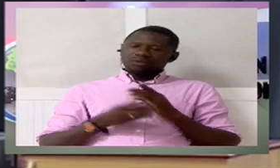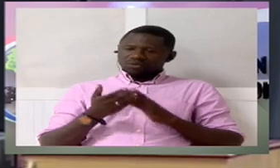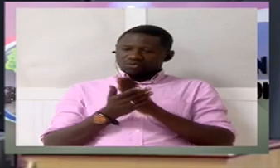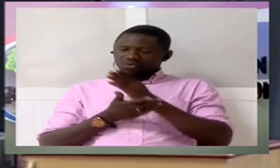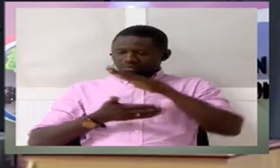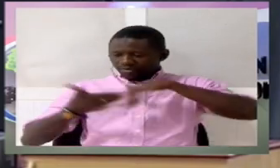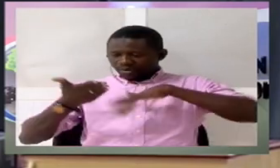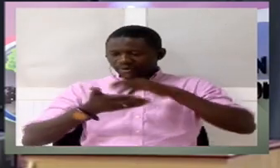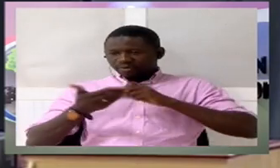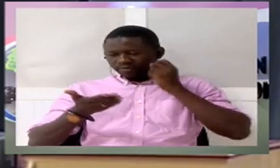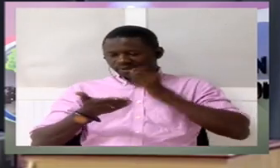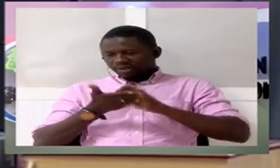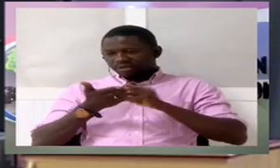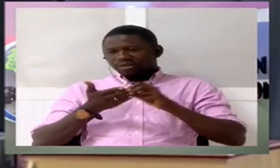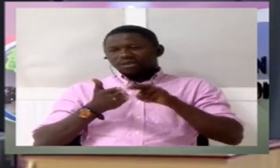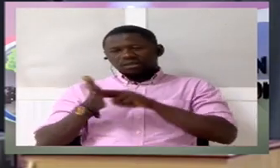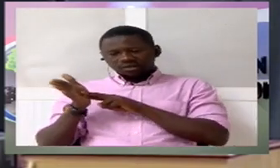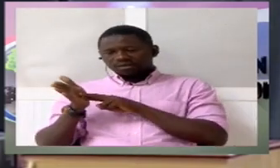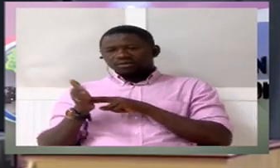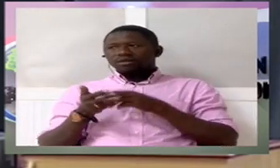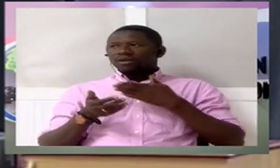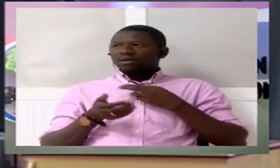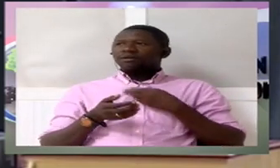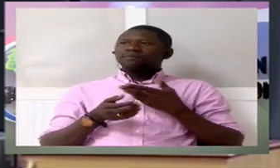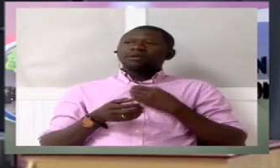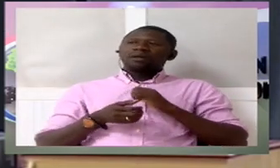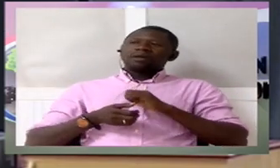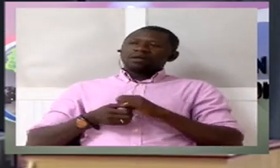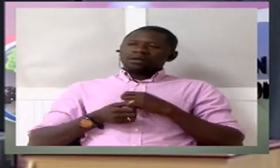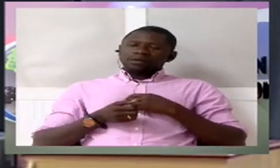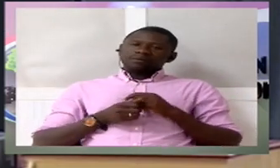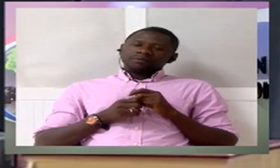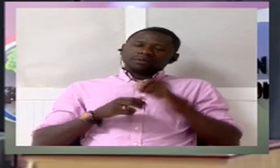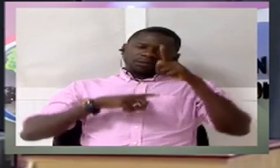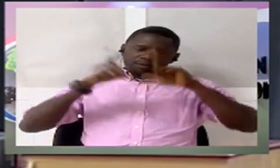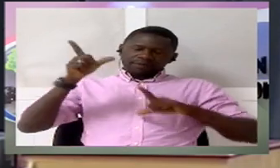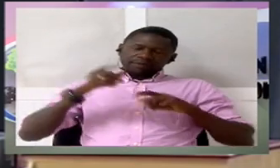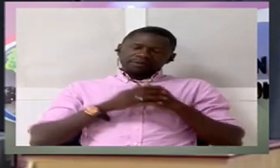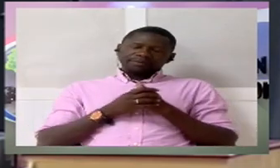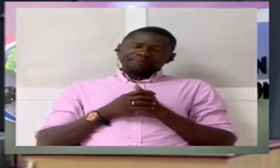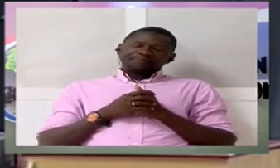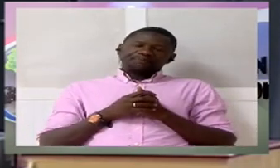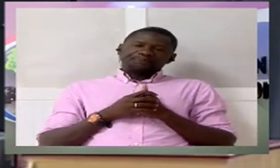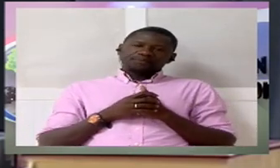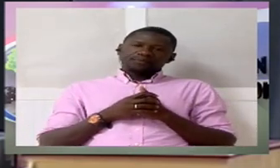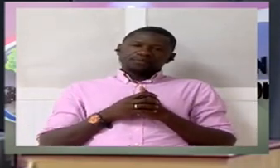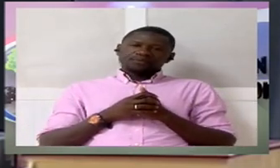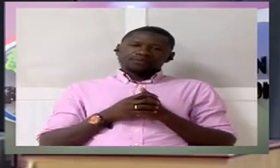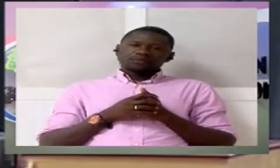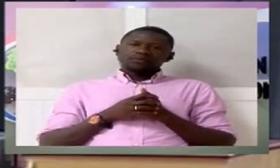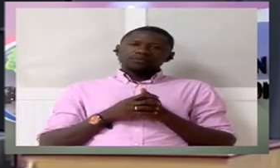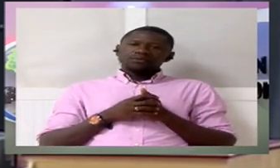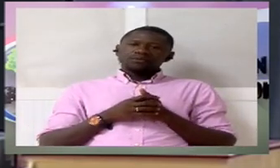the process. And then I acquired a refugee status. Presidential decree.